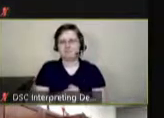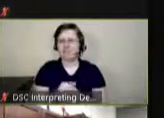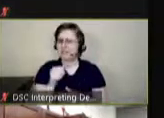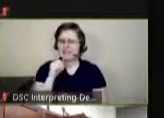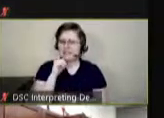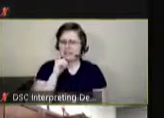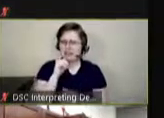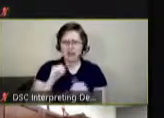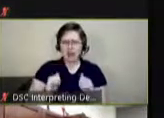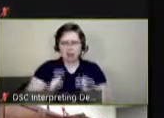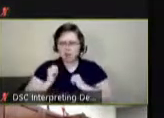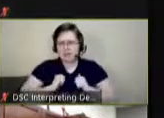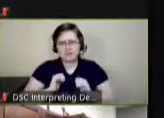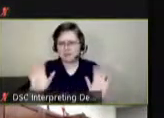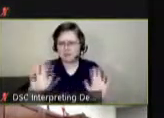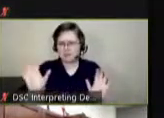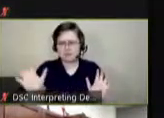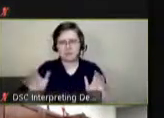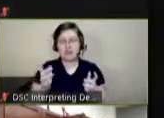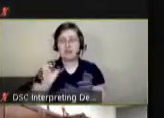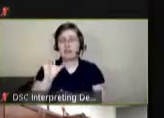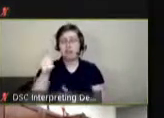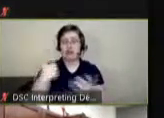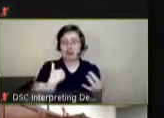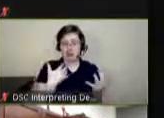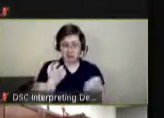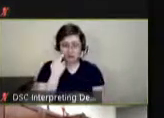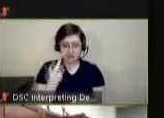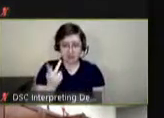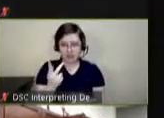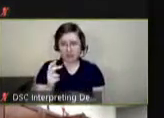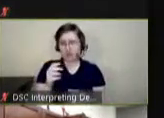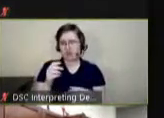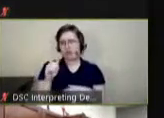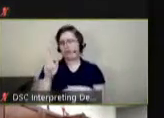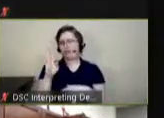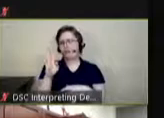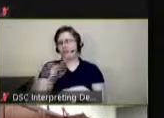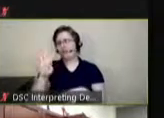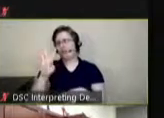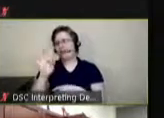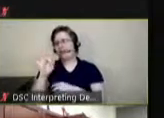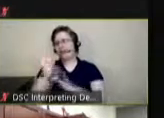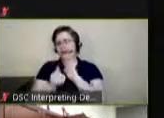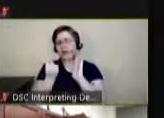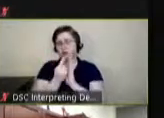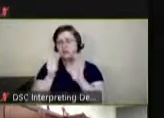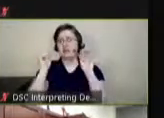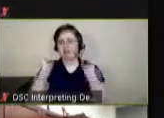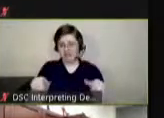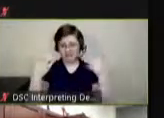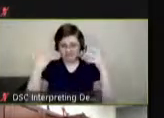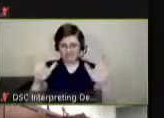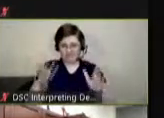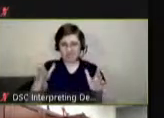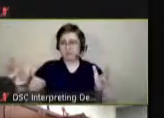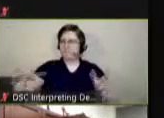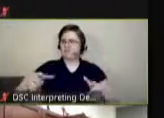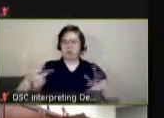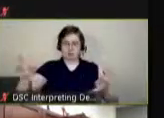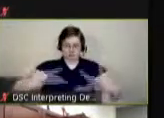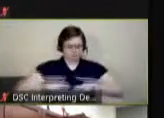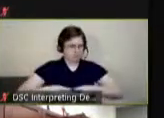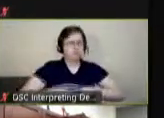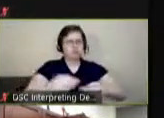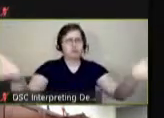That's not very aggressive. So eventually what I like to see us do is within 24, 48 hours, we can get doses in, get doses out. Again, that's